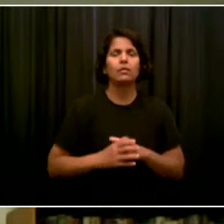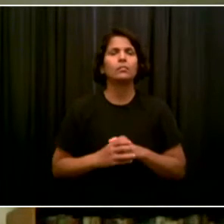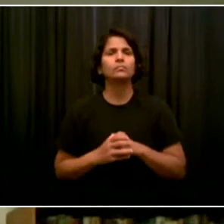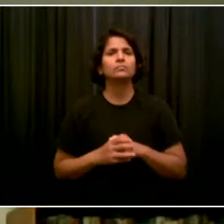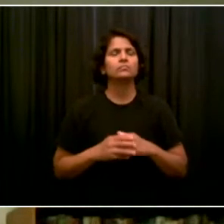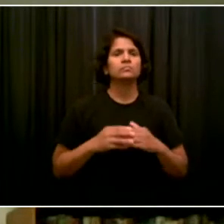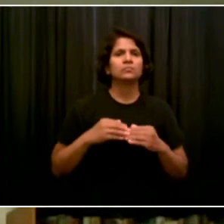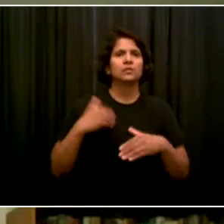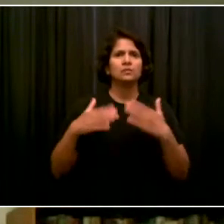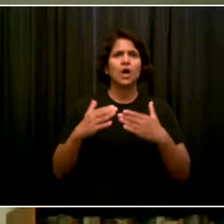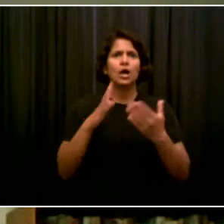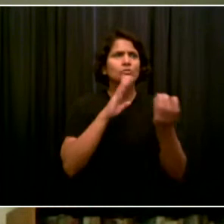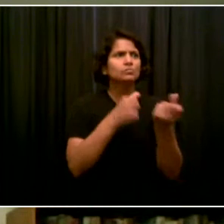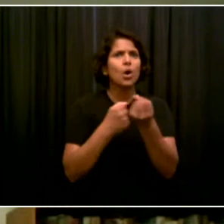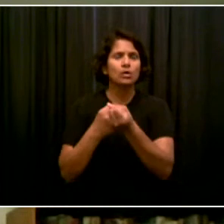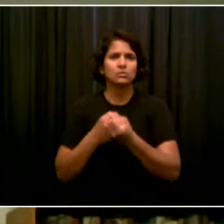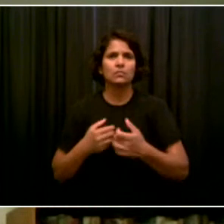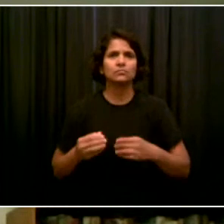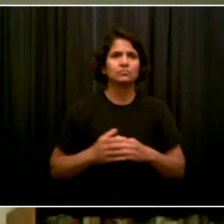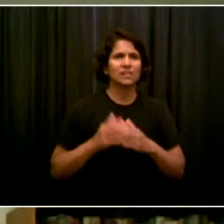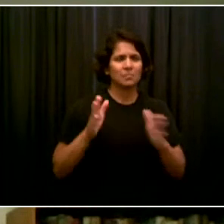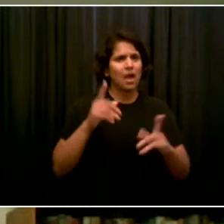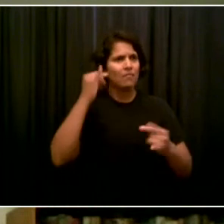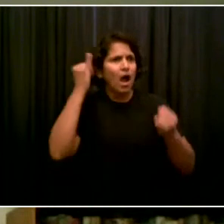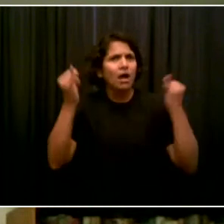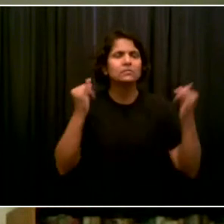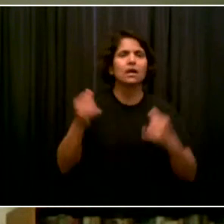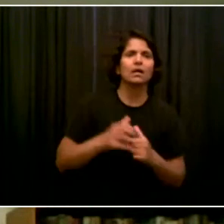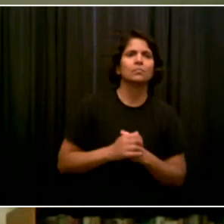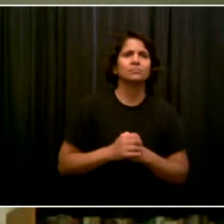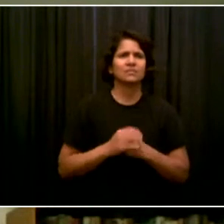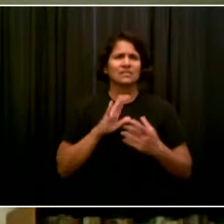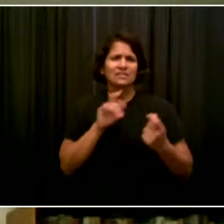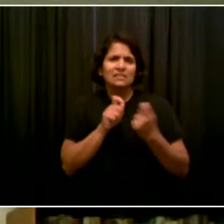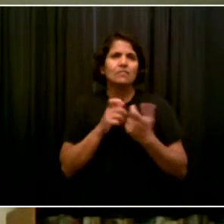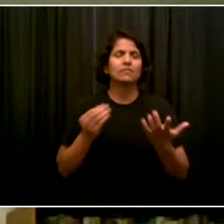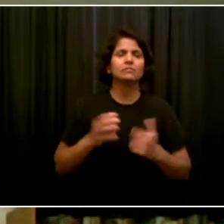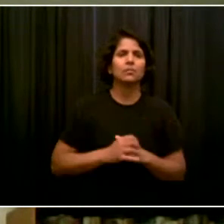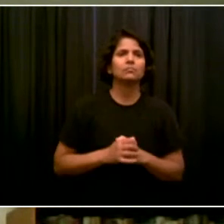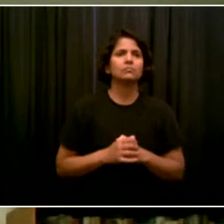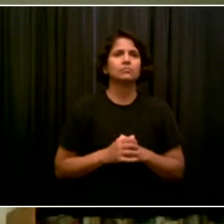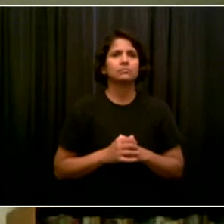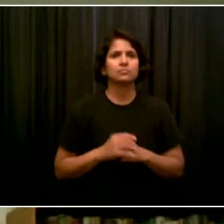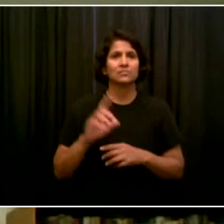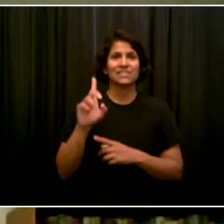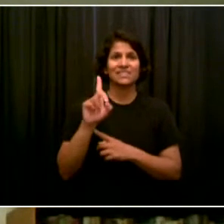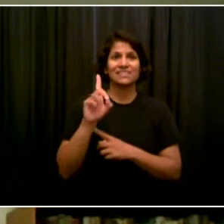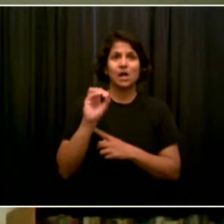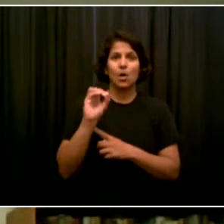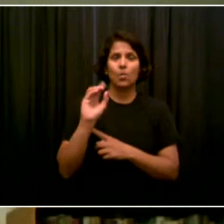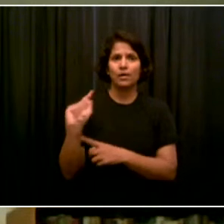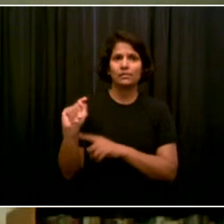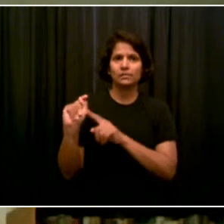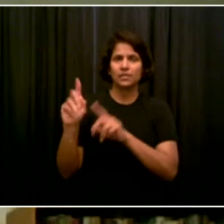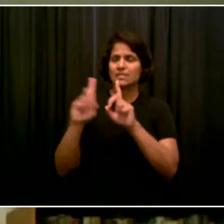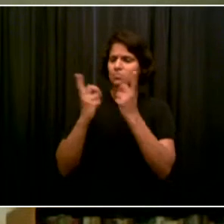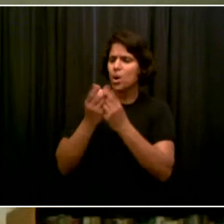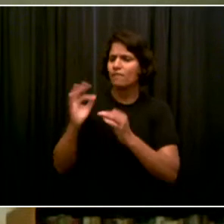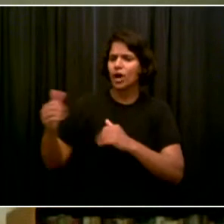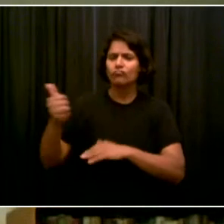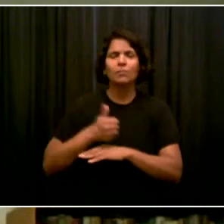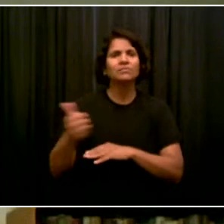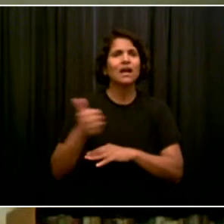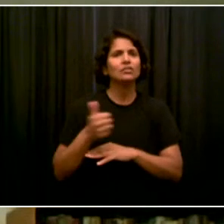DOT coming up with what I think is really an excellent, thorough, thoughtful rethinking of the options